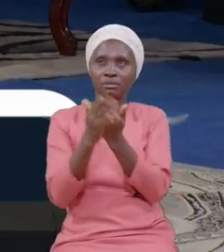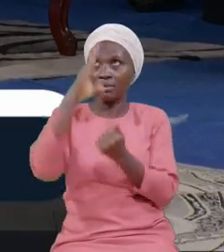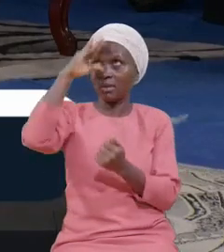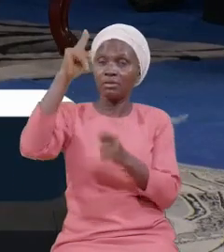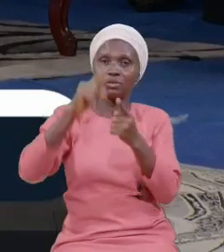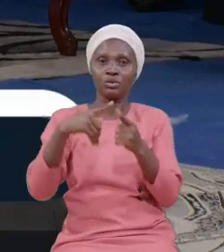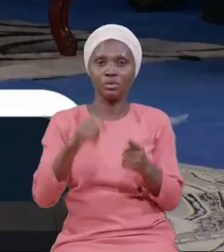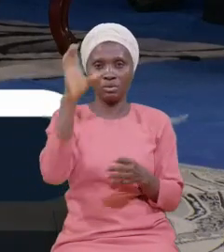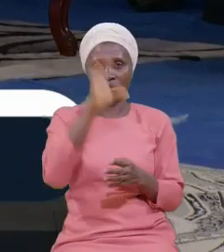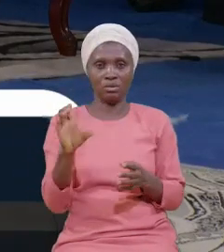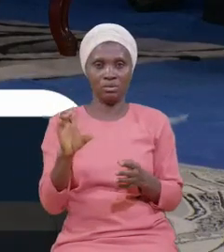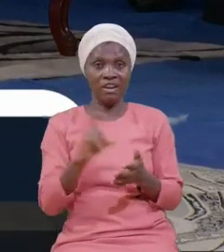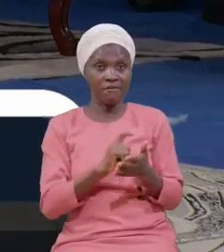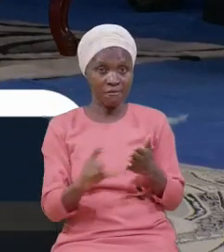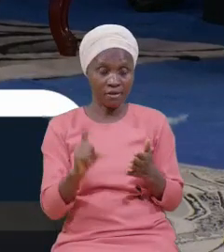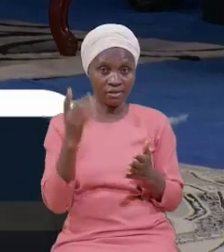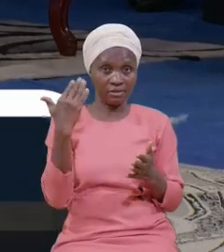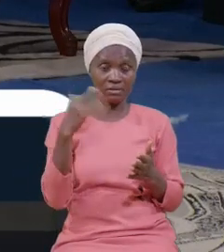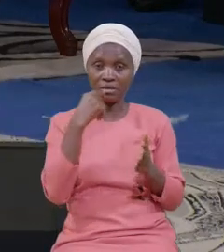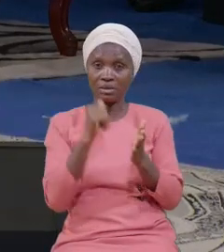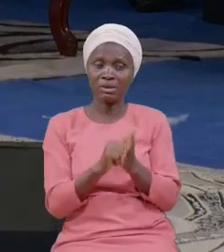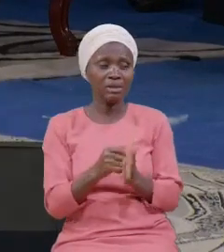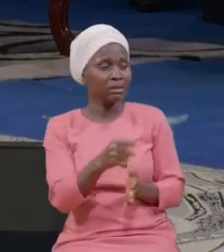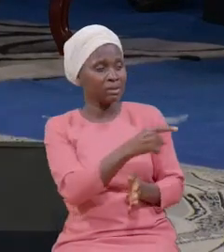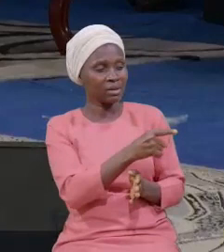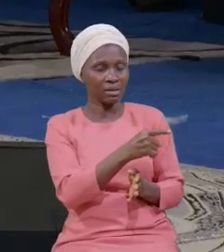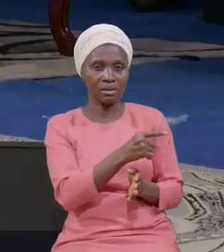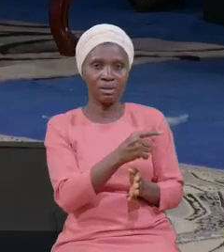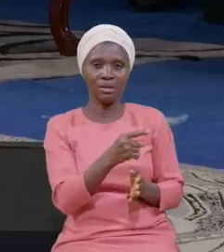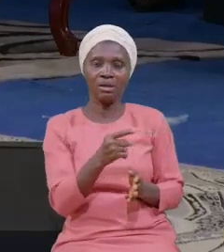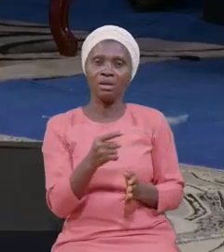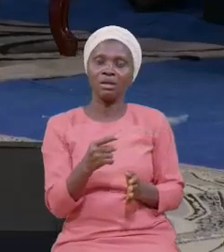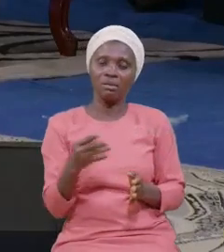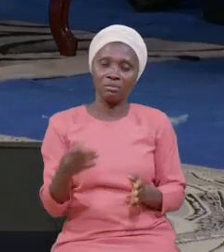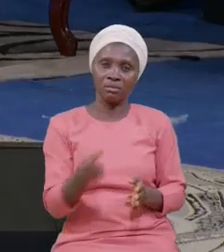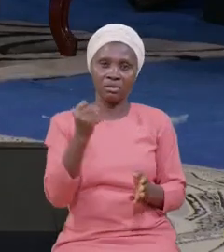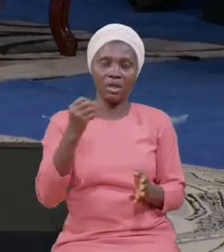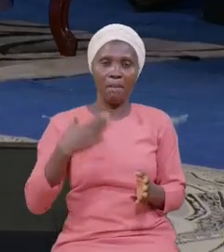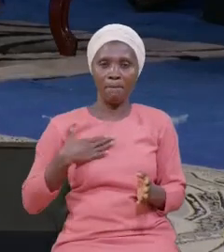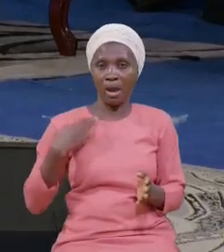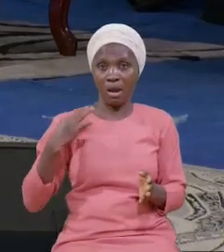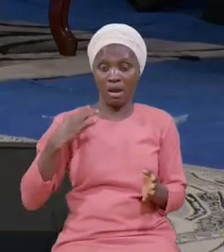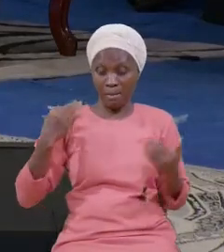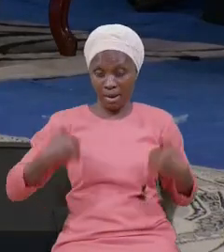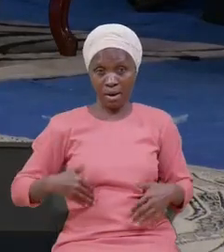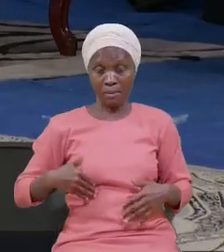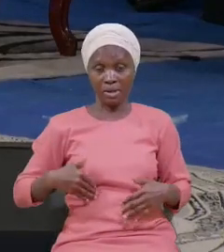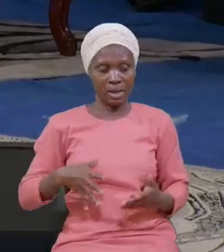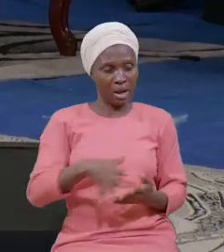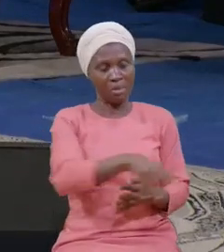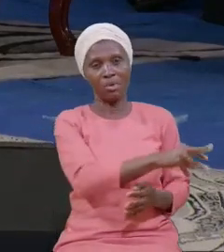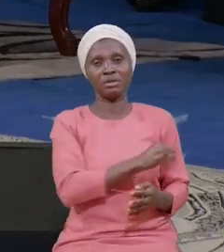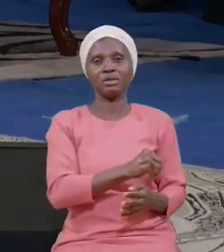patched my garments among them. You understand? He's talking about Jesus, what will happen to